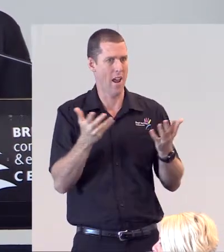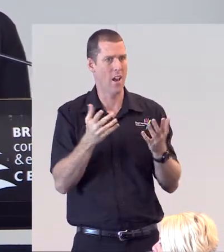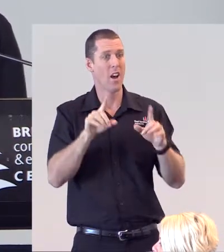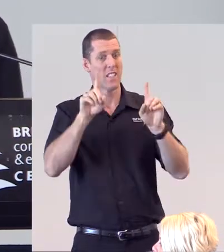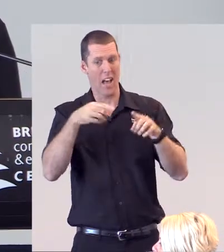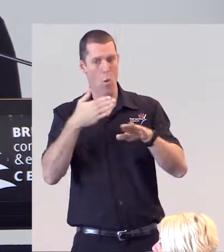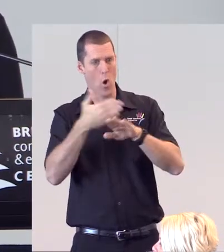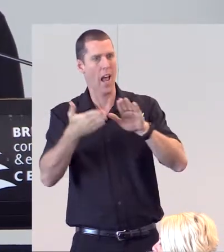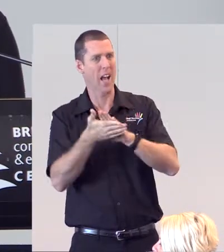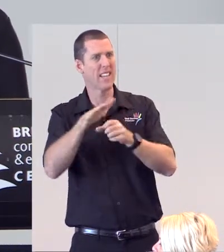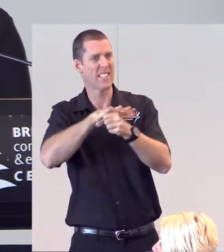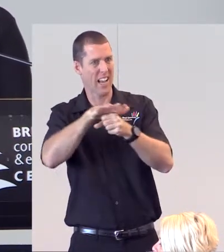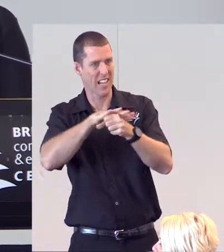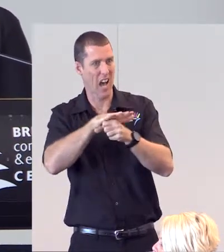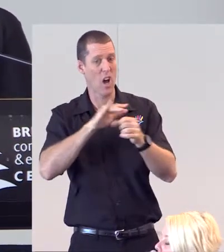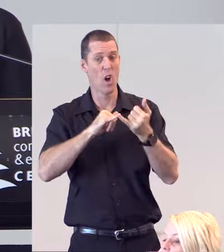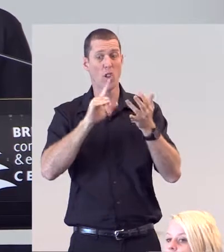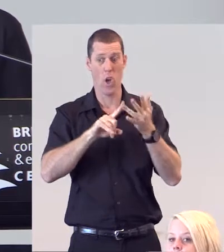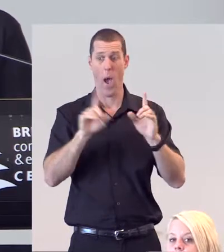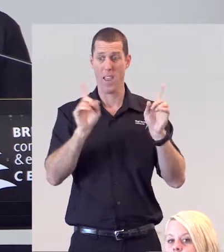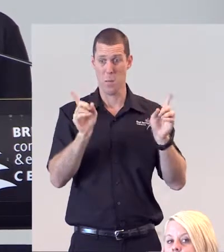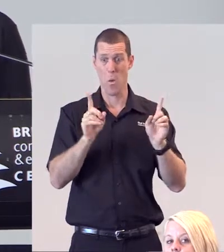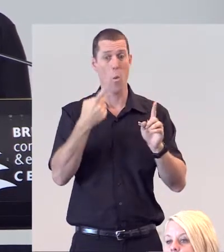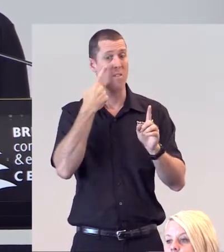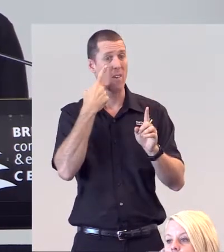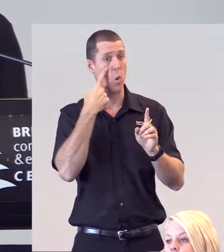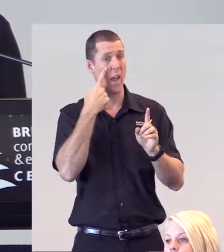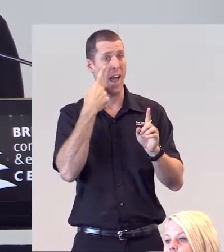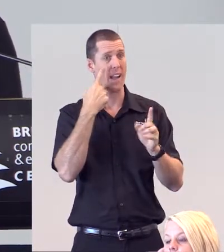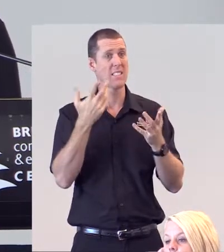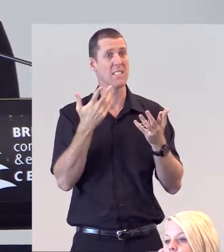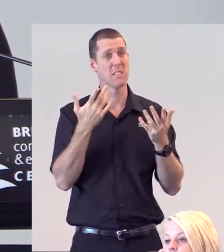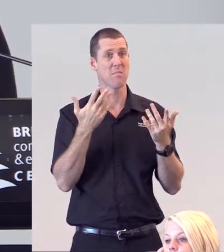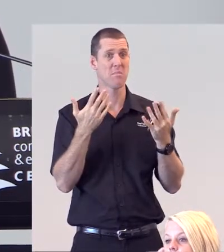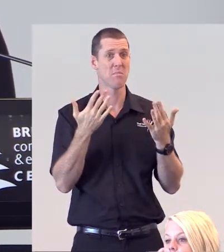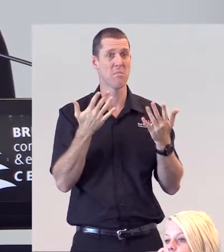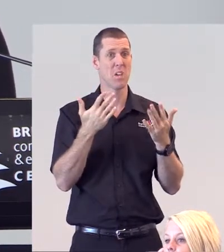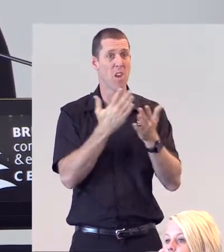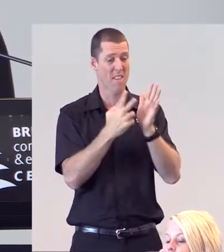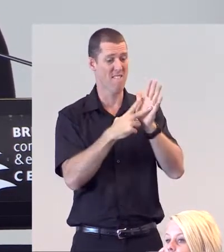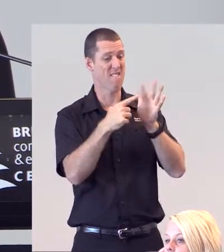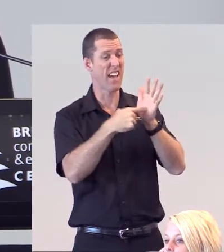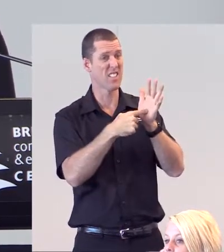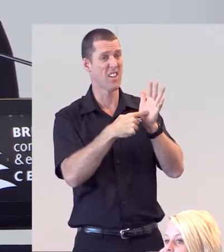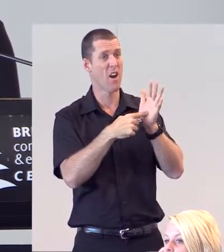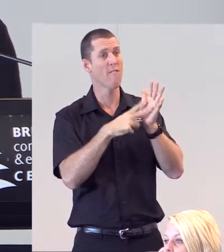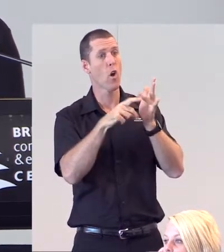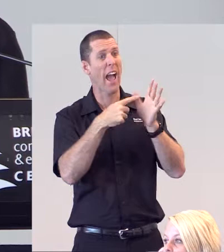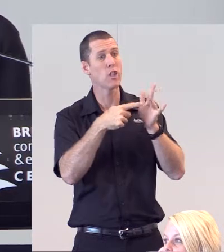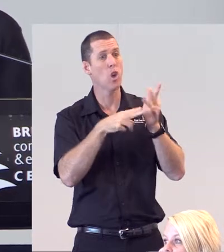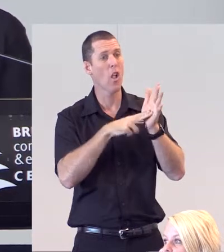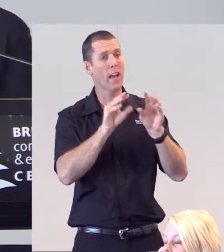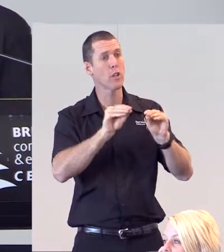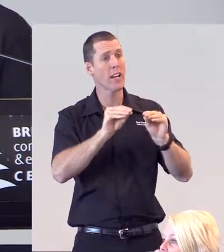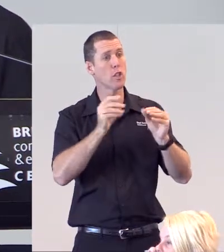in the sector. So at the moment, we've been looking at the VET, the vocational education training